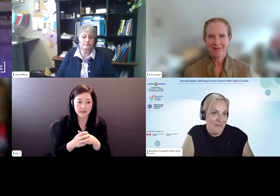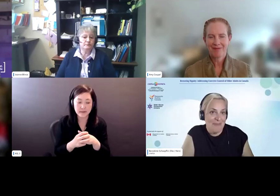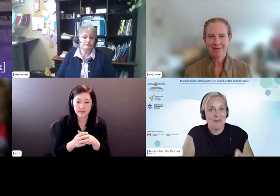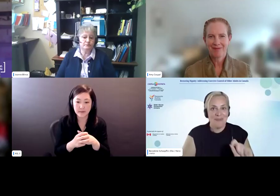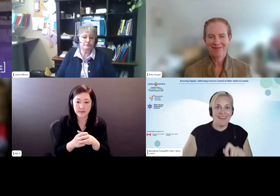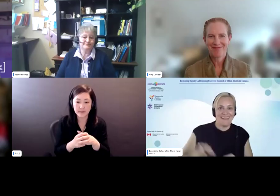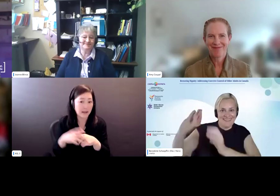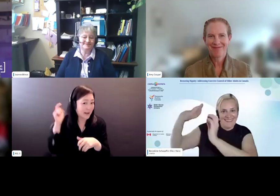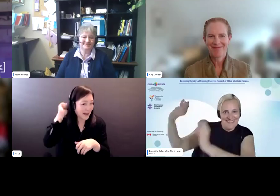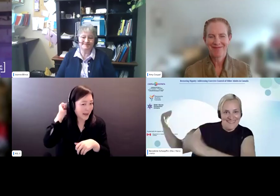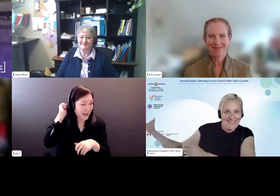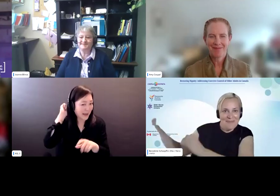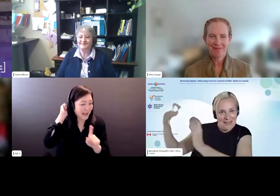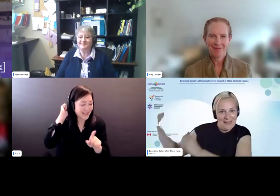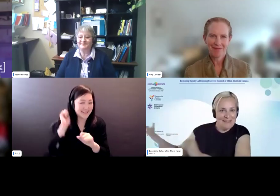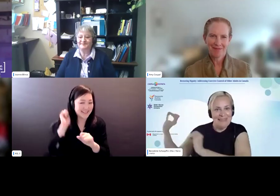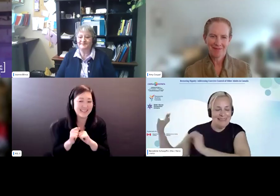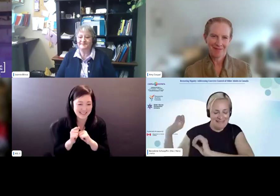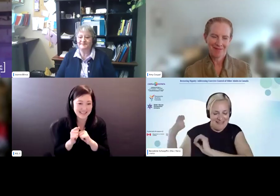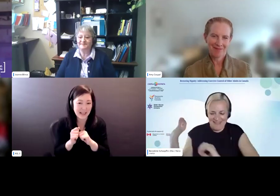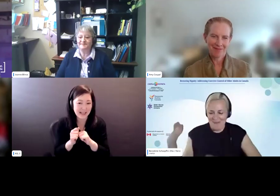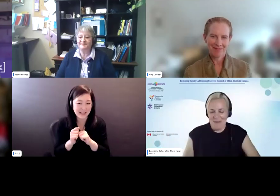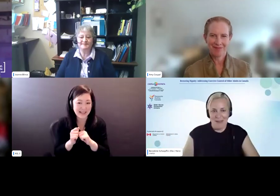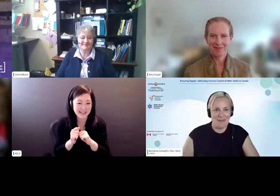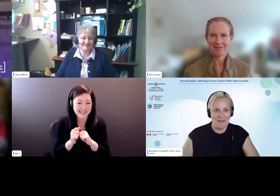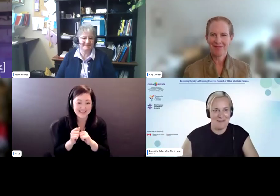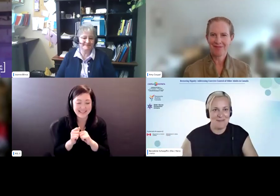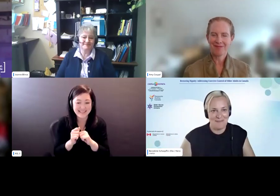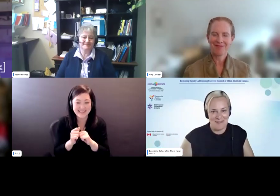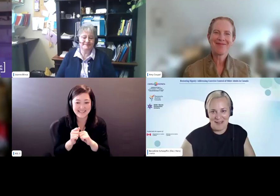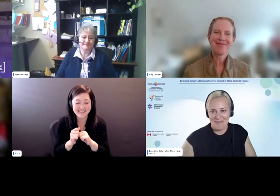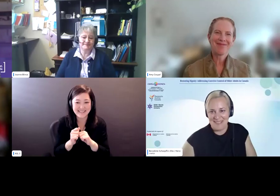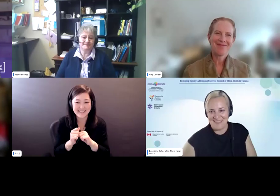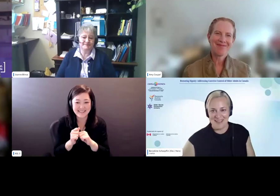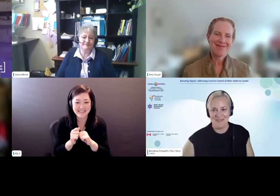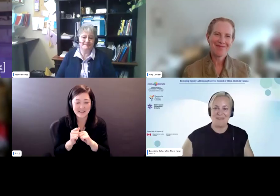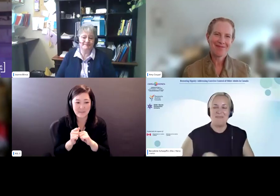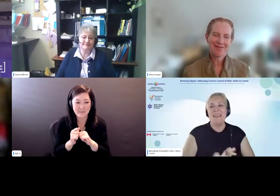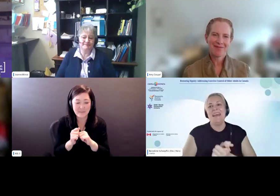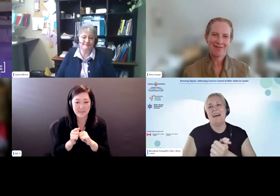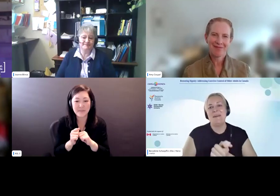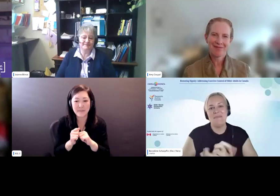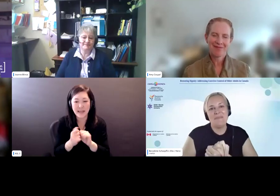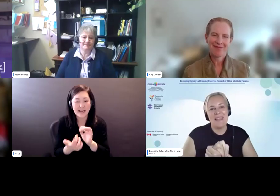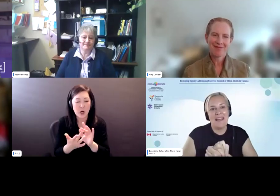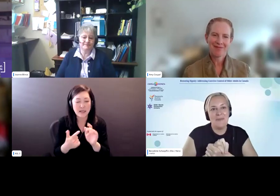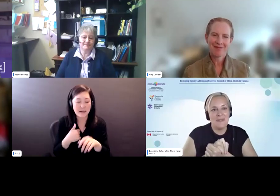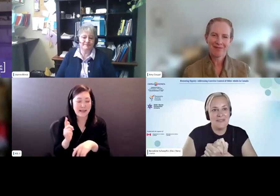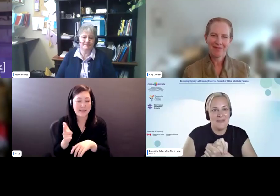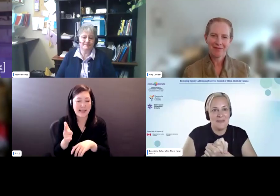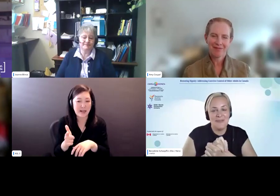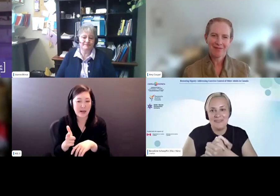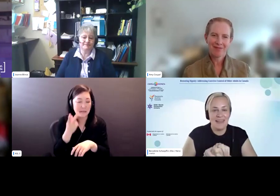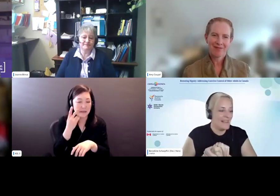that in mind. Put that in on the back in the back burner for whenever you have a minute to chat with me. I